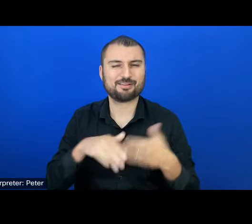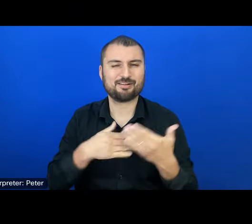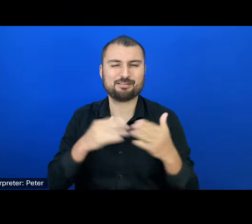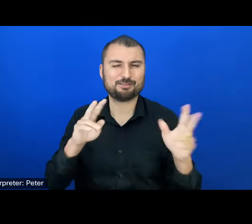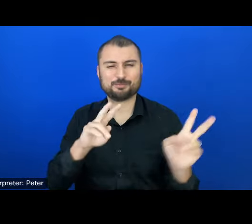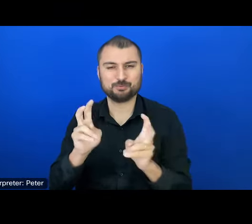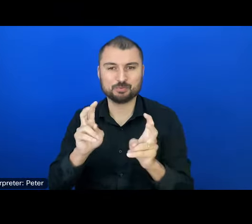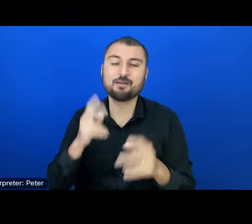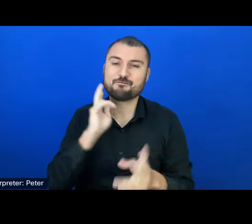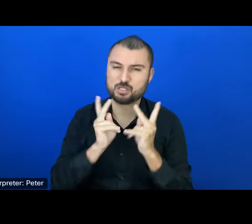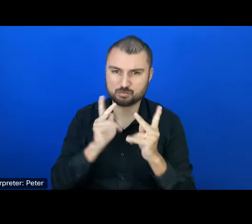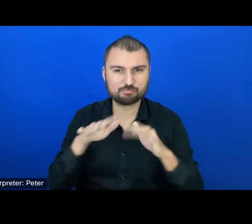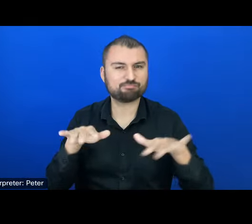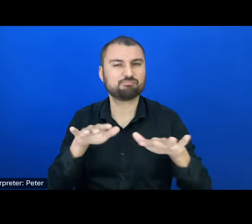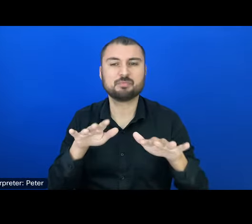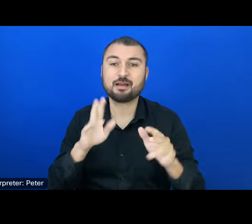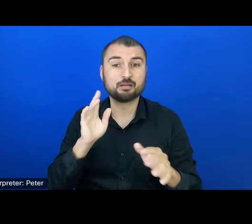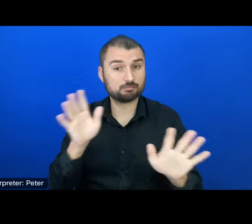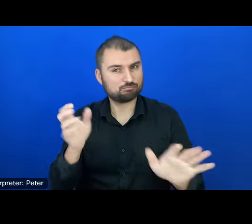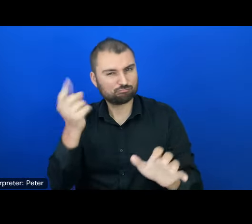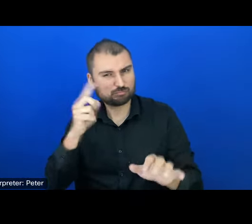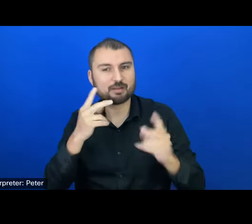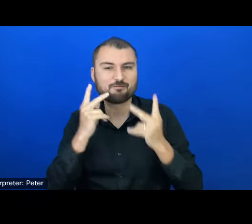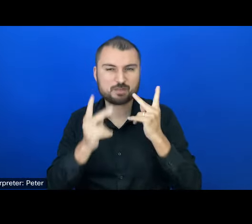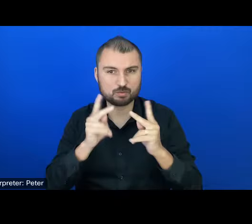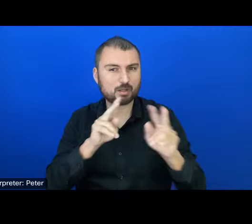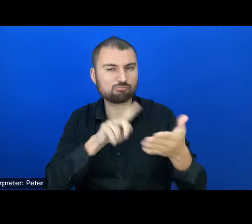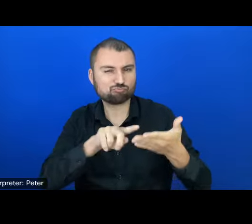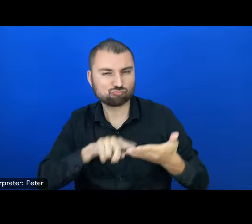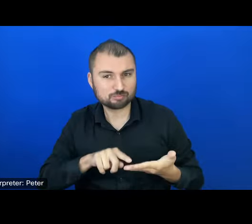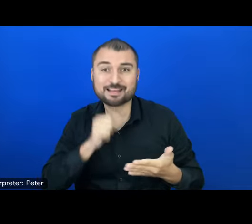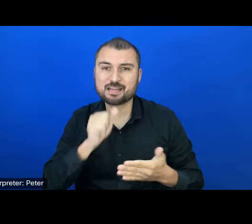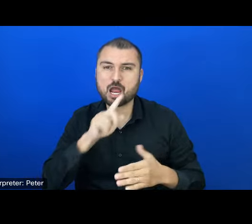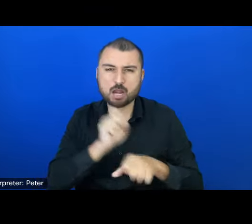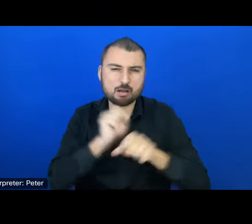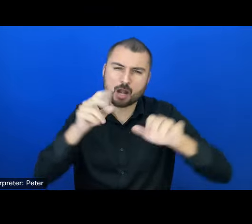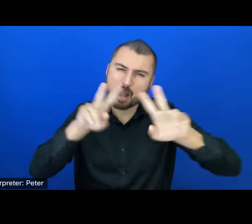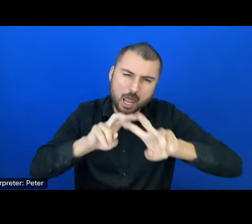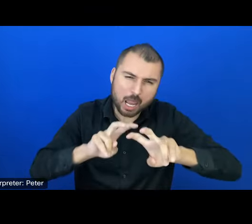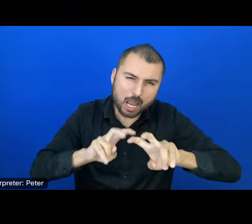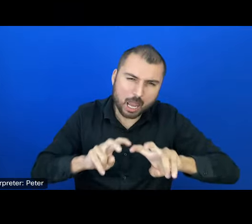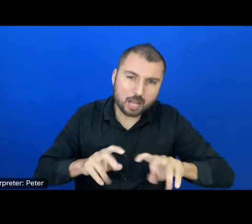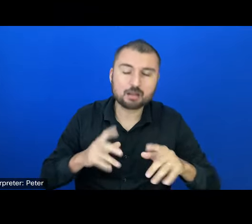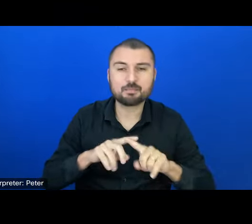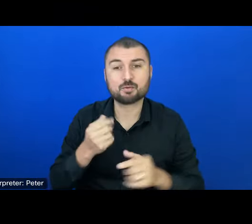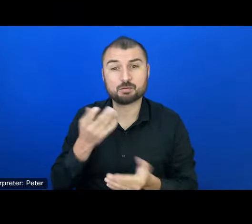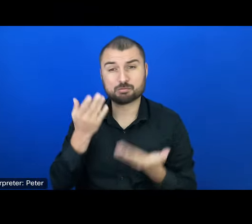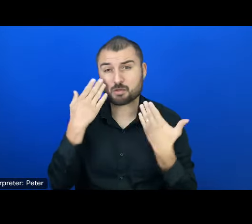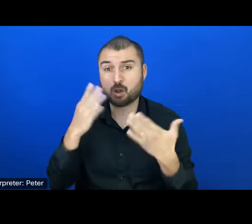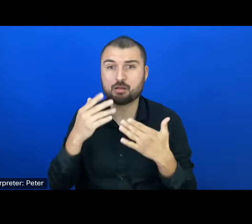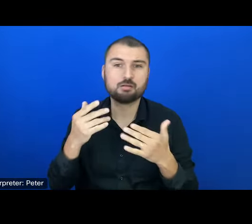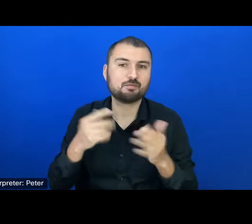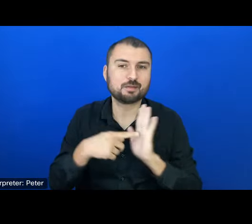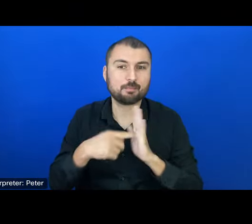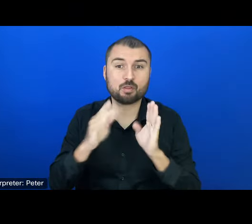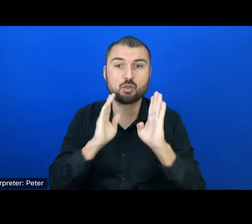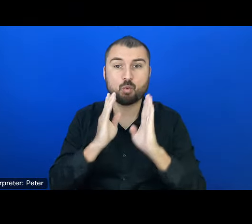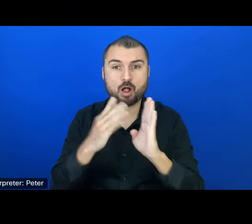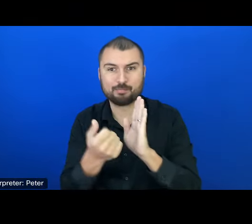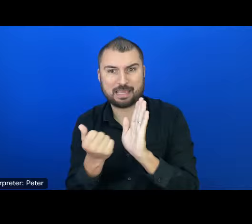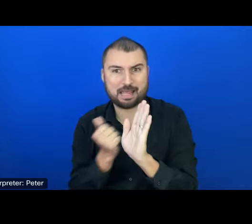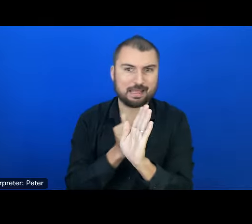just visual in nature. As a visual inspection of our facilities is not exploratory, so we don't know whether the issues might be behind the walls, any